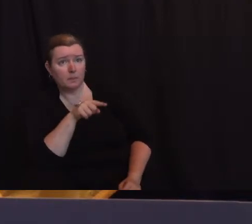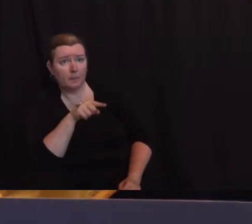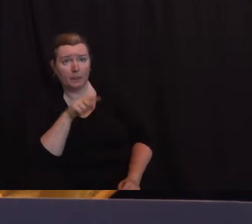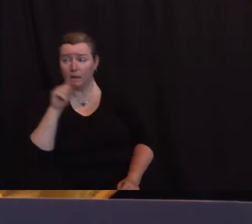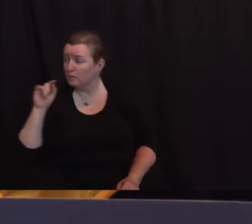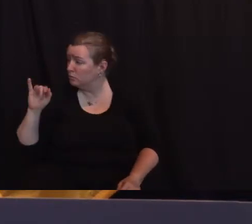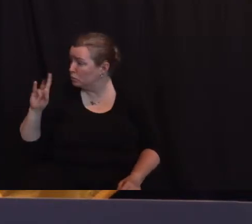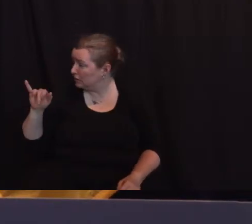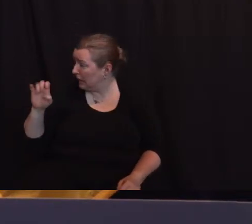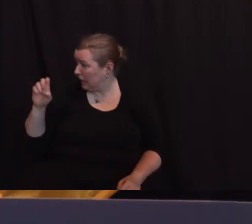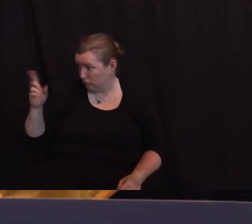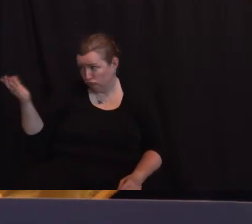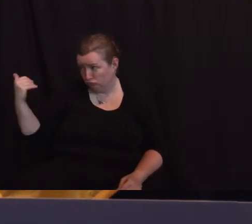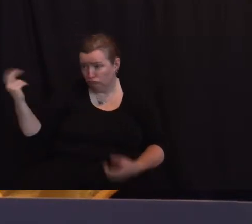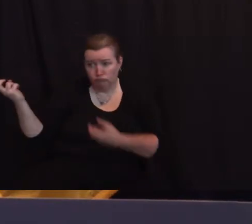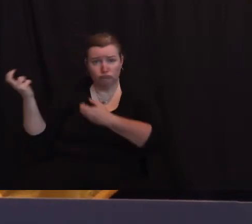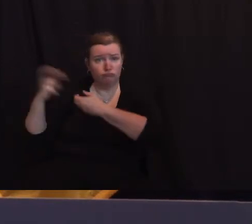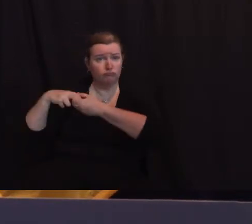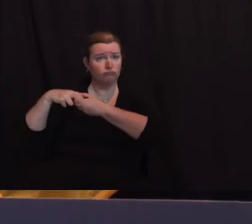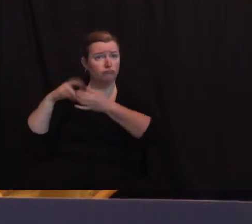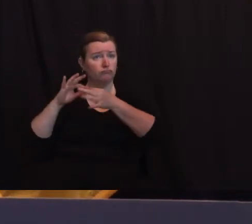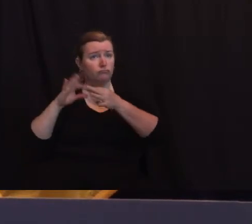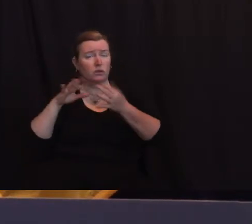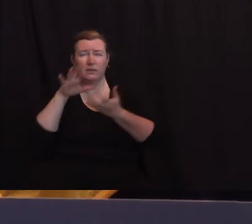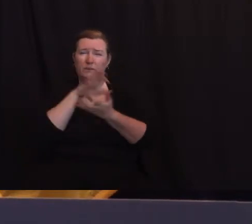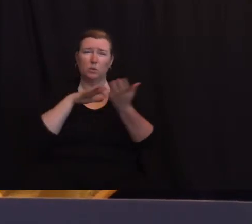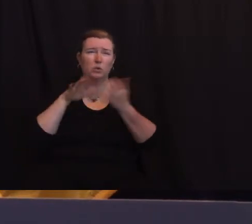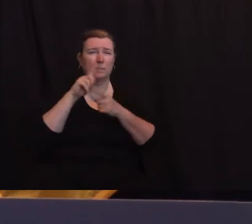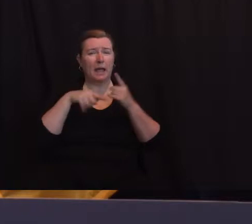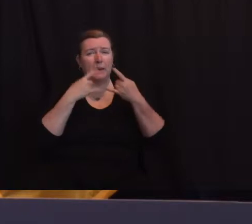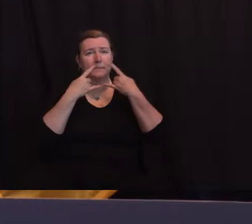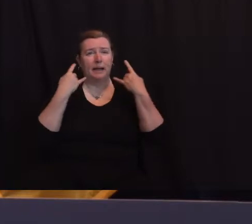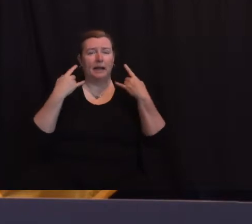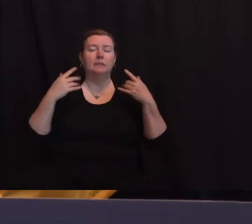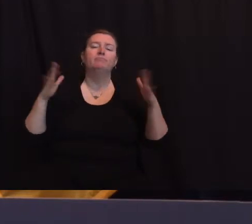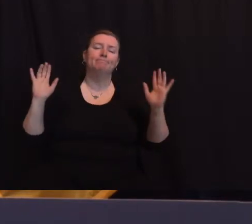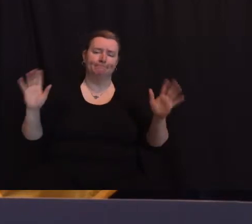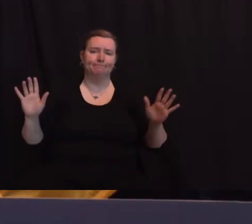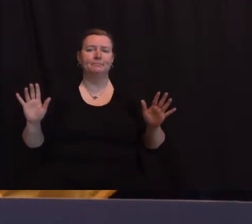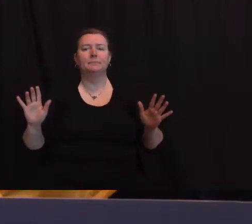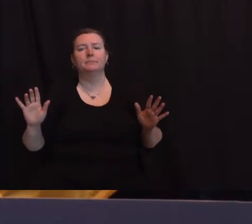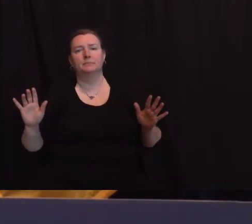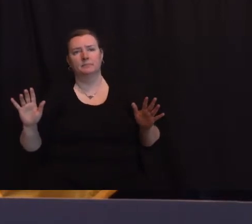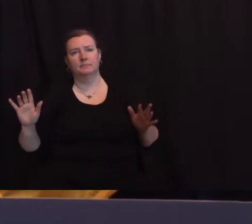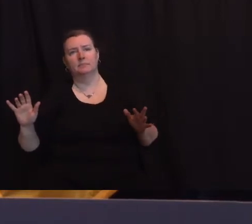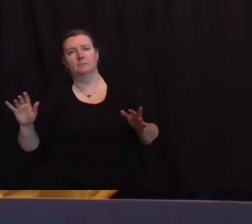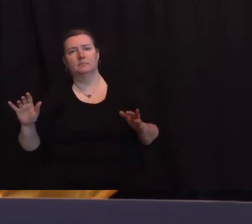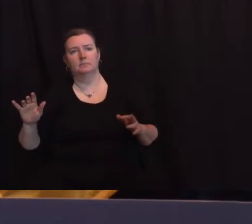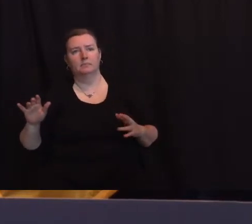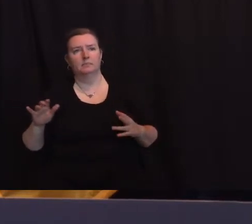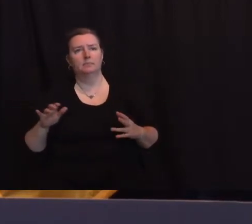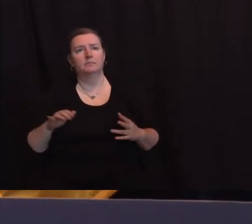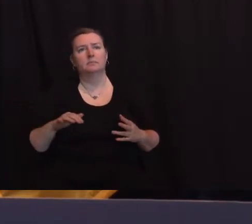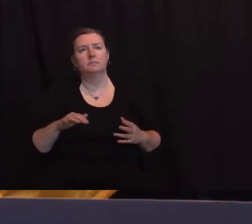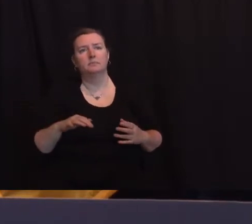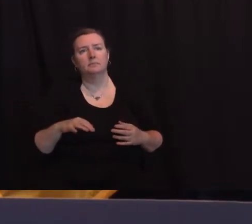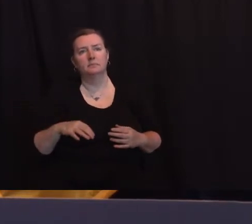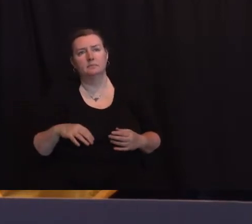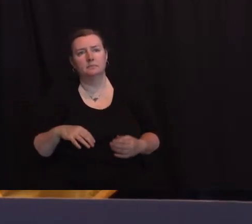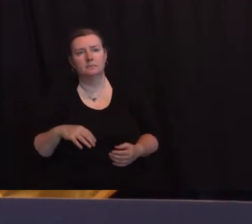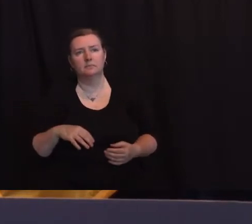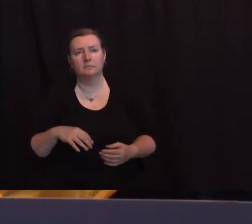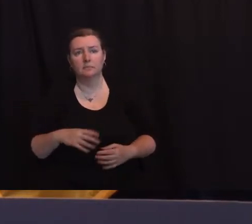the confusion on masking, let me just say that it has been lifted indoors, and